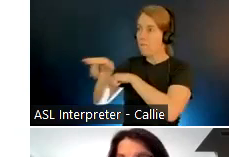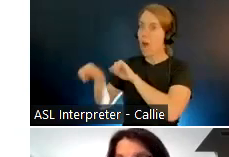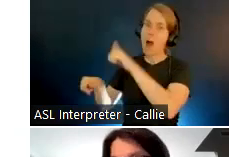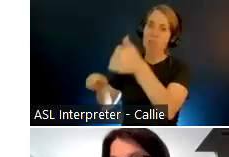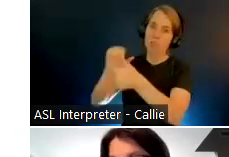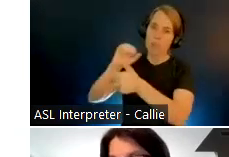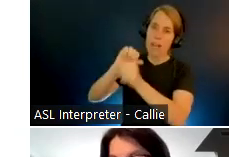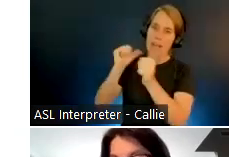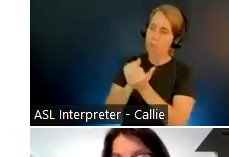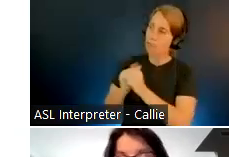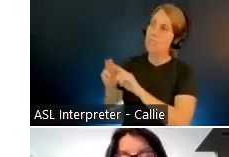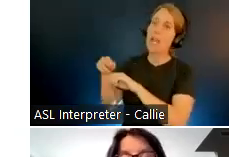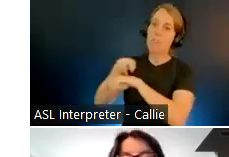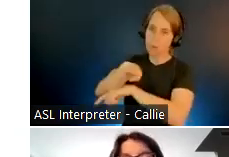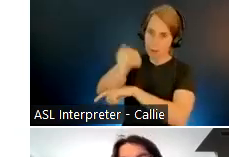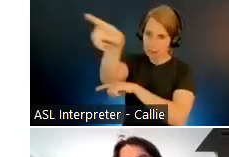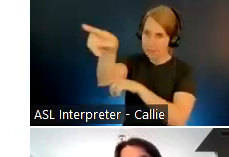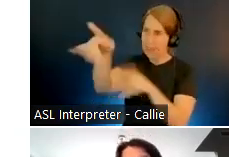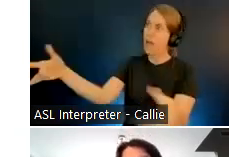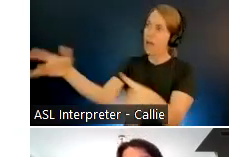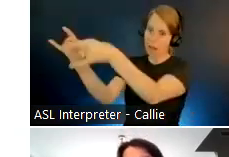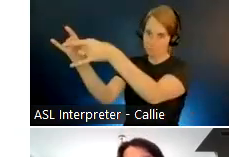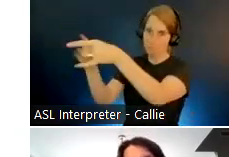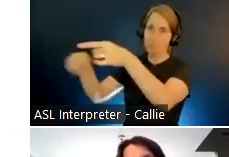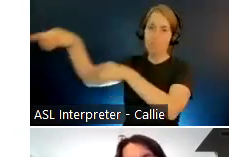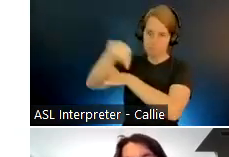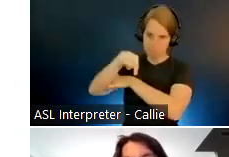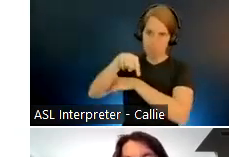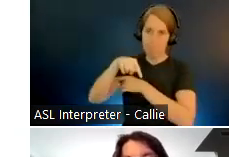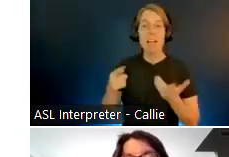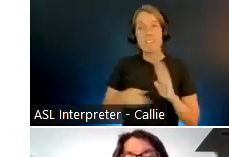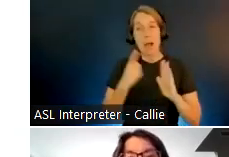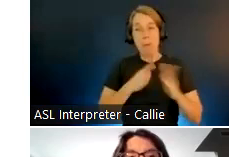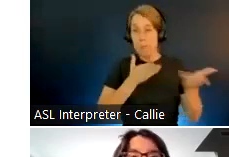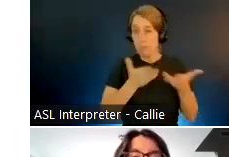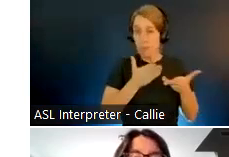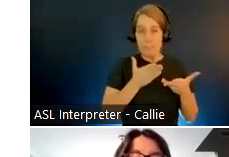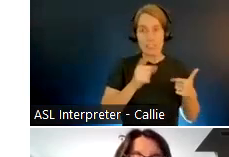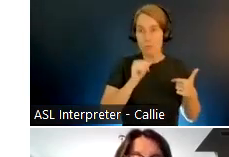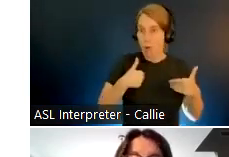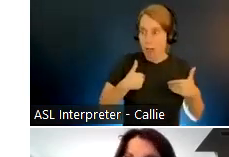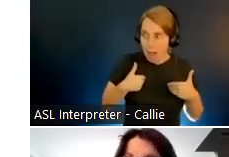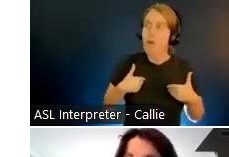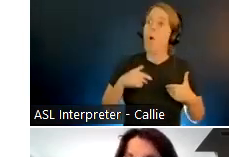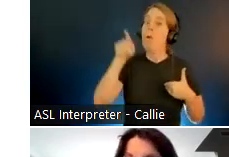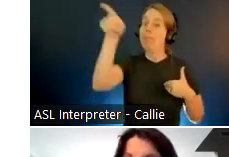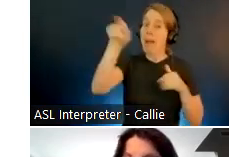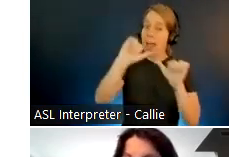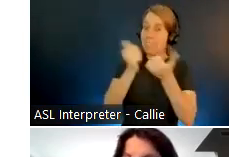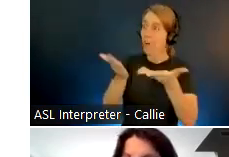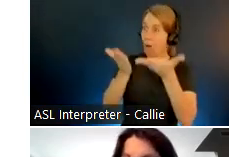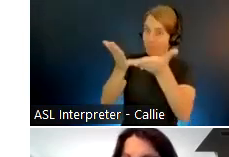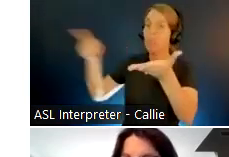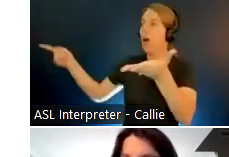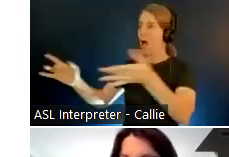services that we may not be able to offer, but we can refer you to other agencies. Sometimes folks call us and we're not